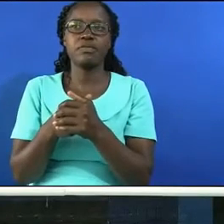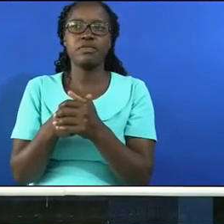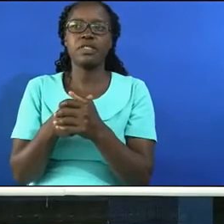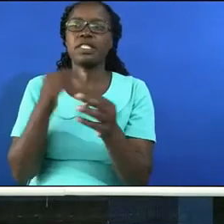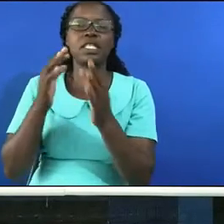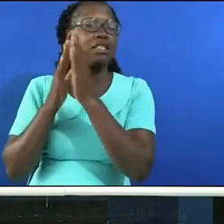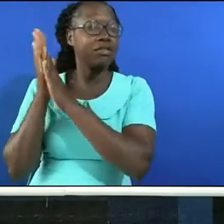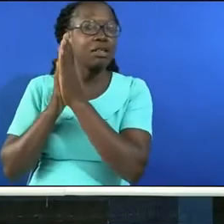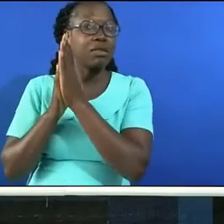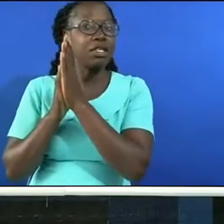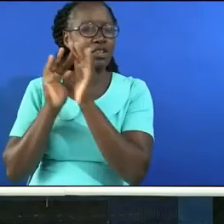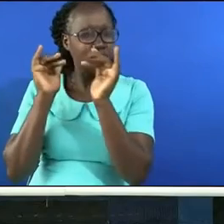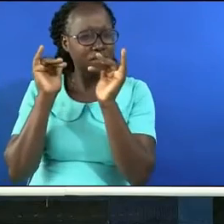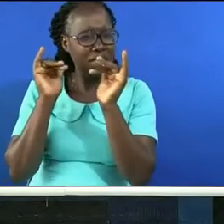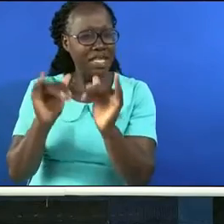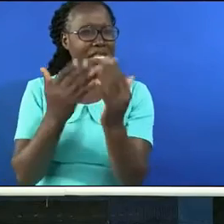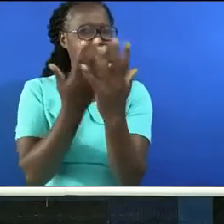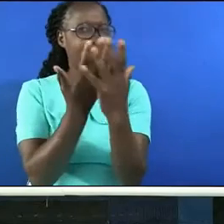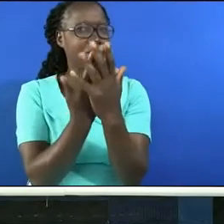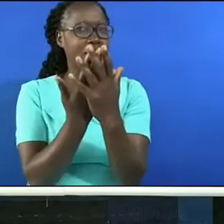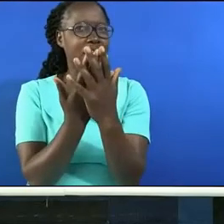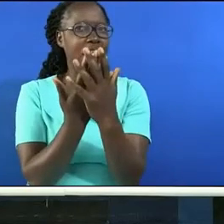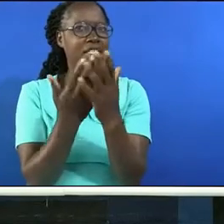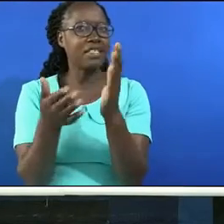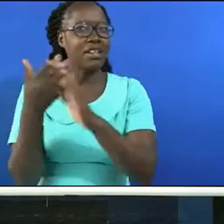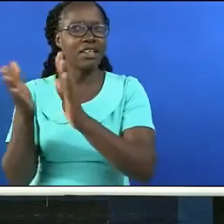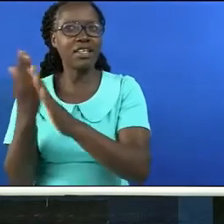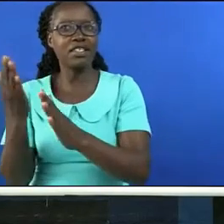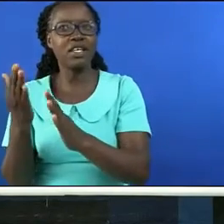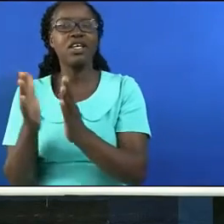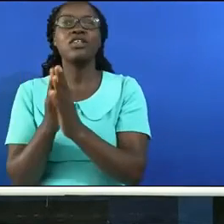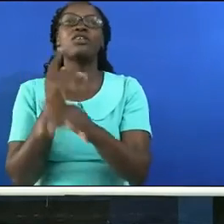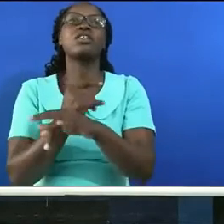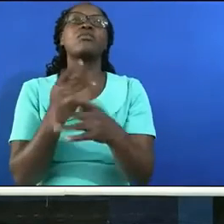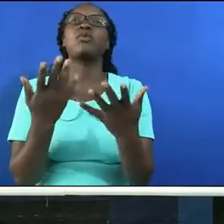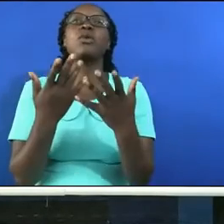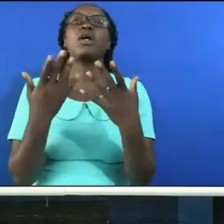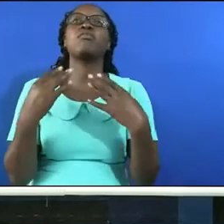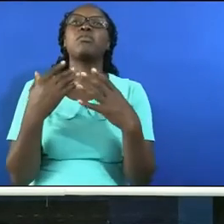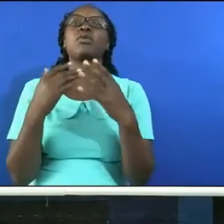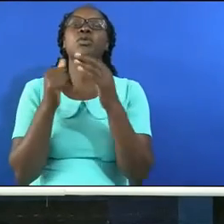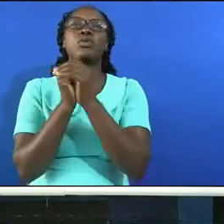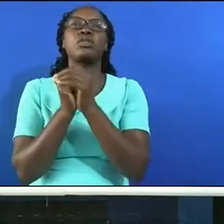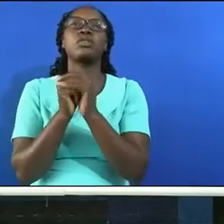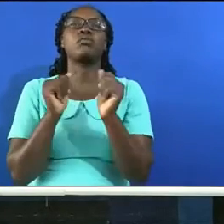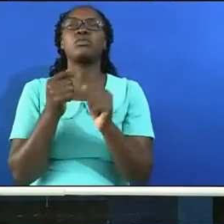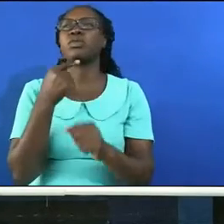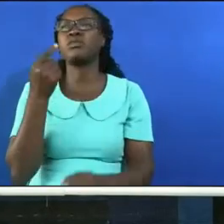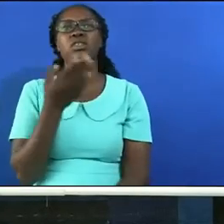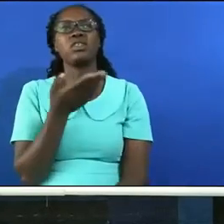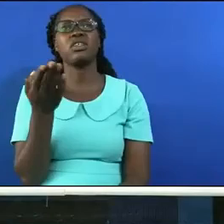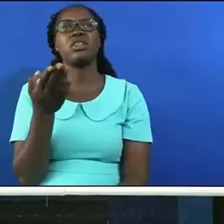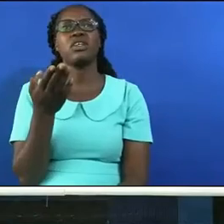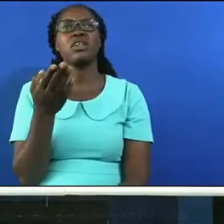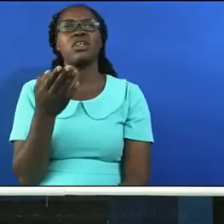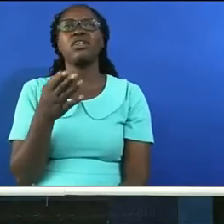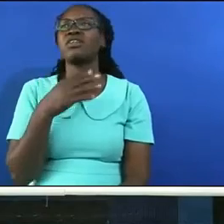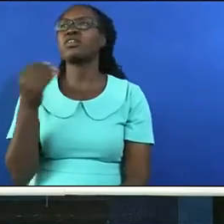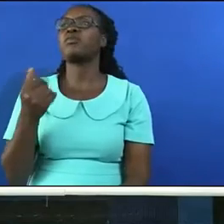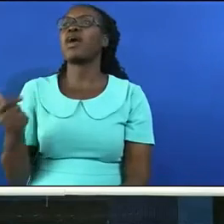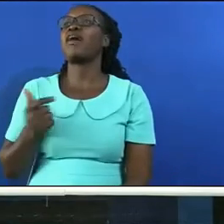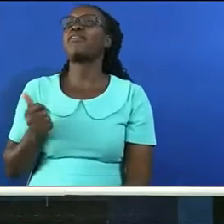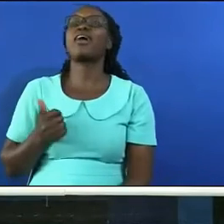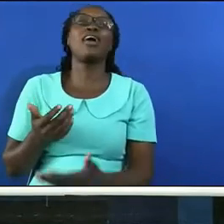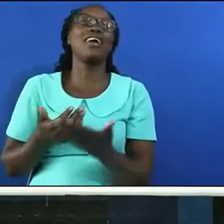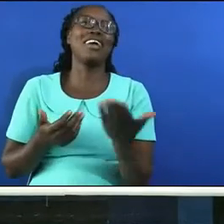If Samson had not stayed in prison and he had just rushed to that temple where people are worshiping, he would have said, can you take me where the